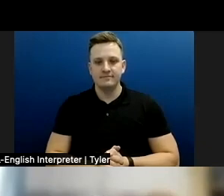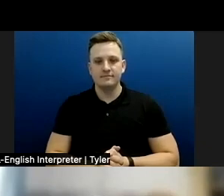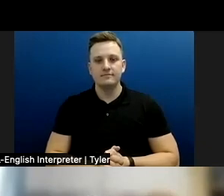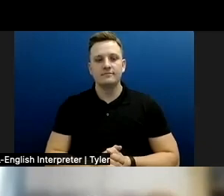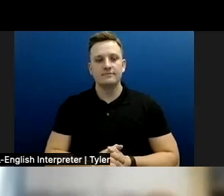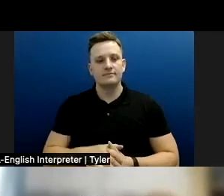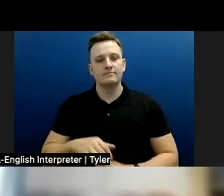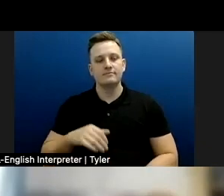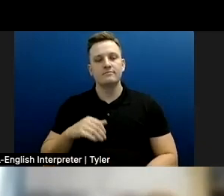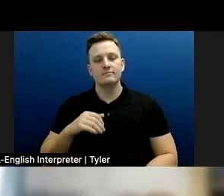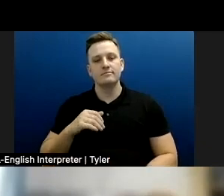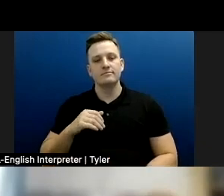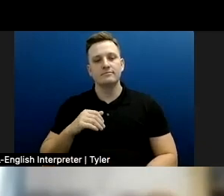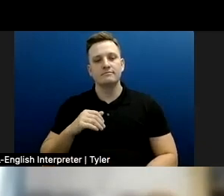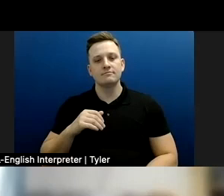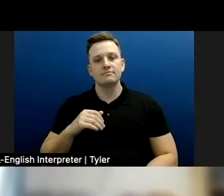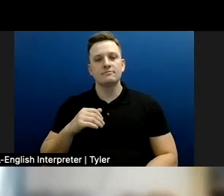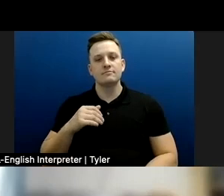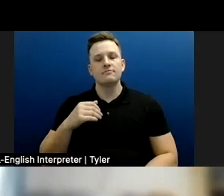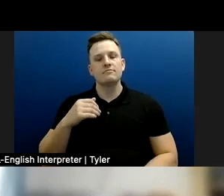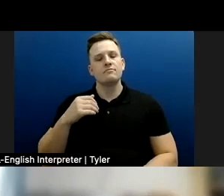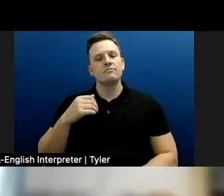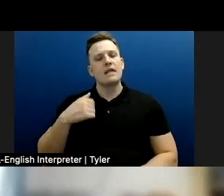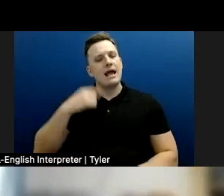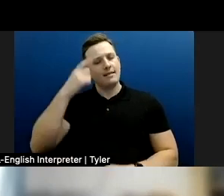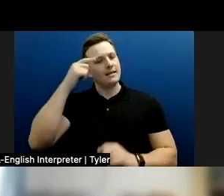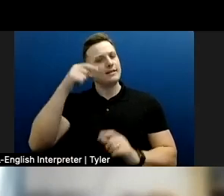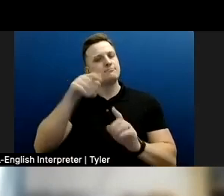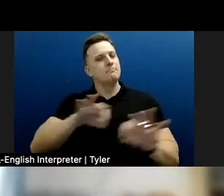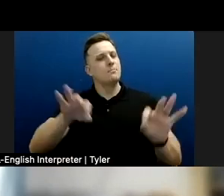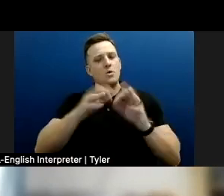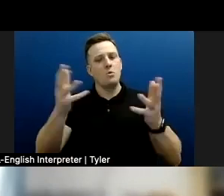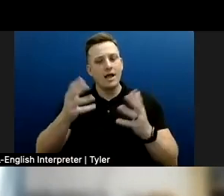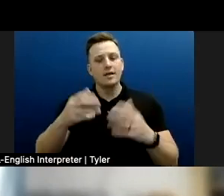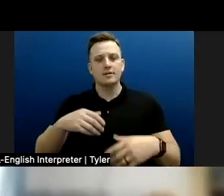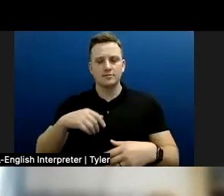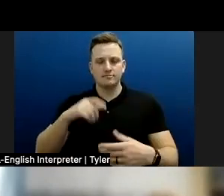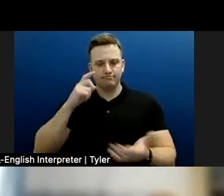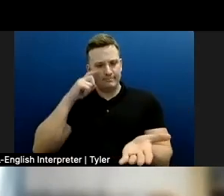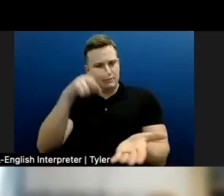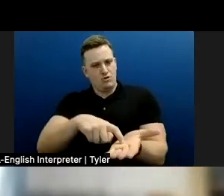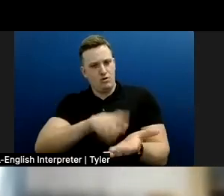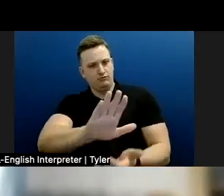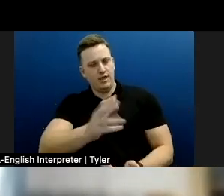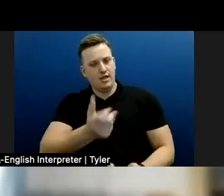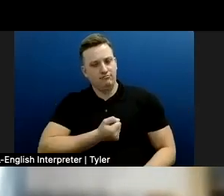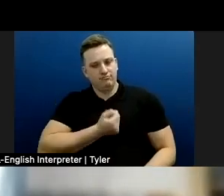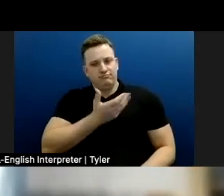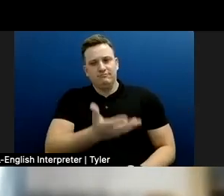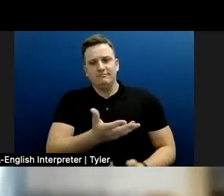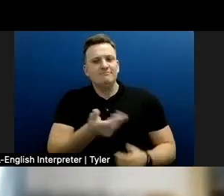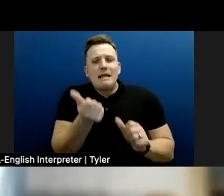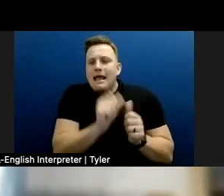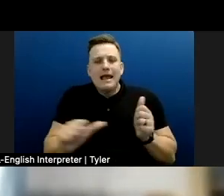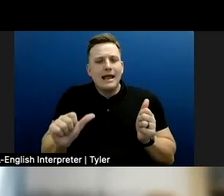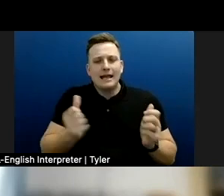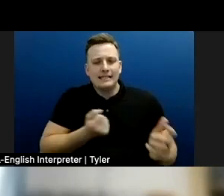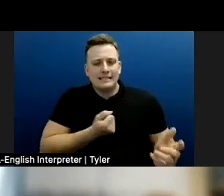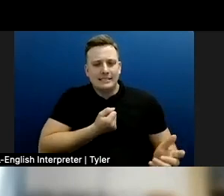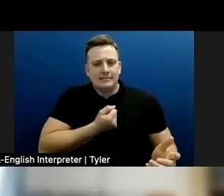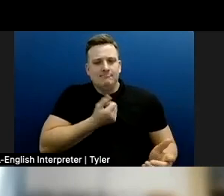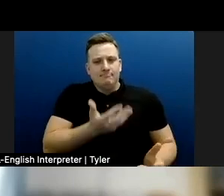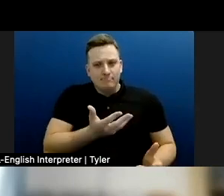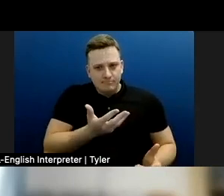I think it's about acknowledging anything that comes from a person as